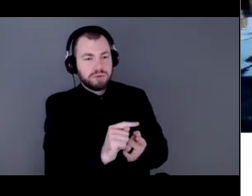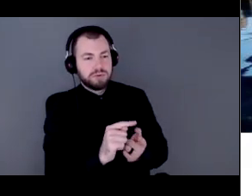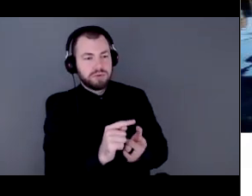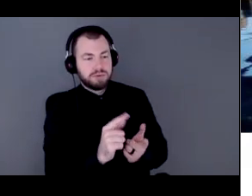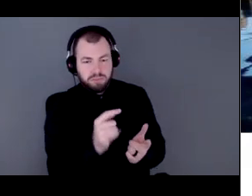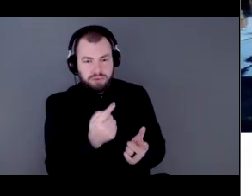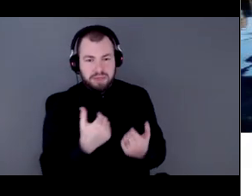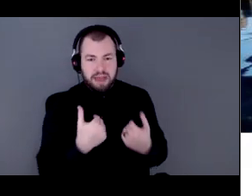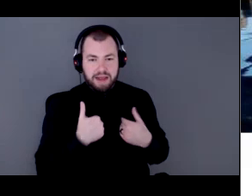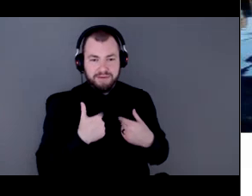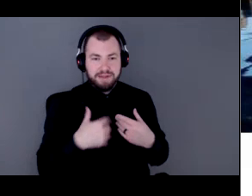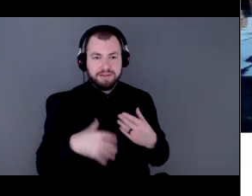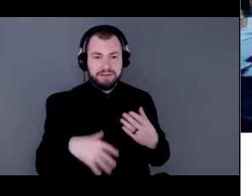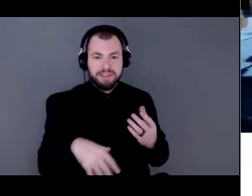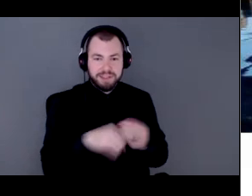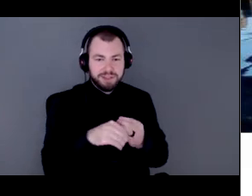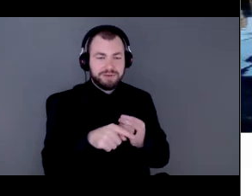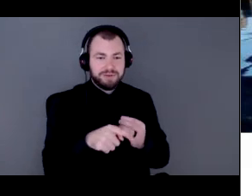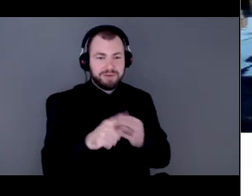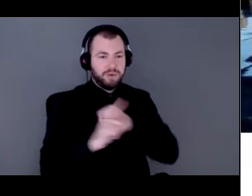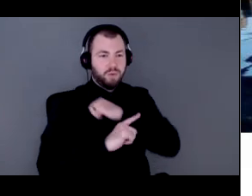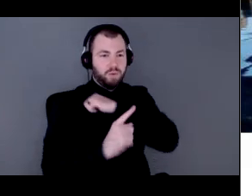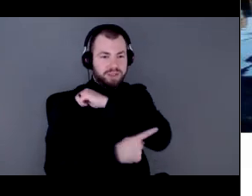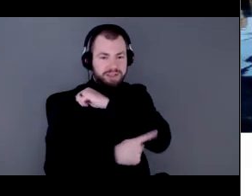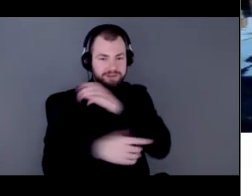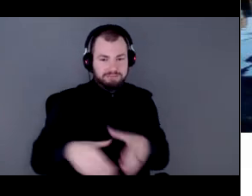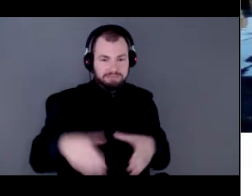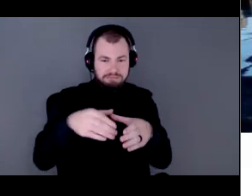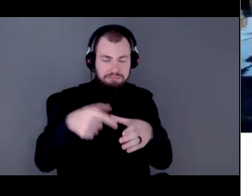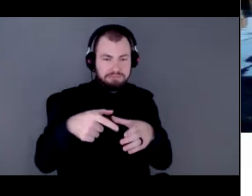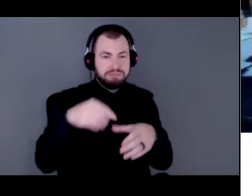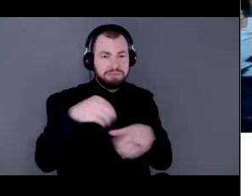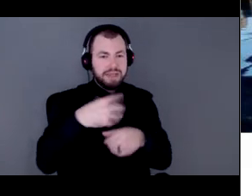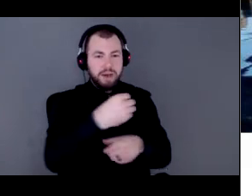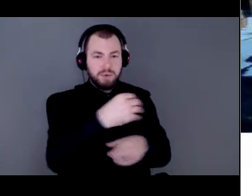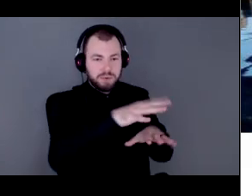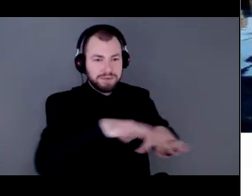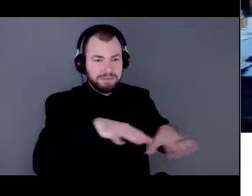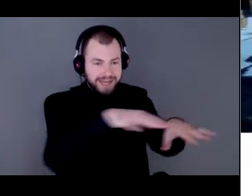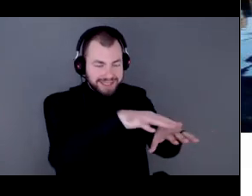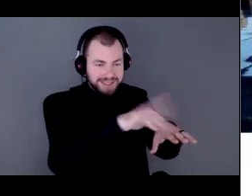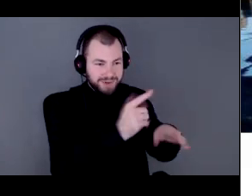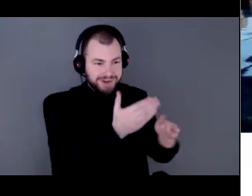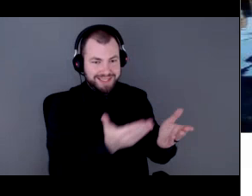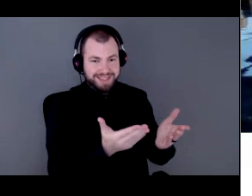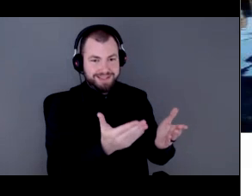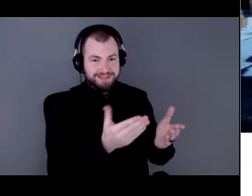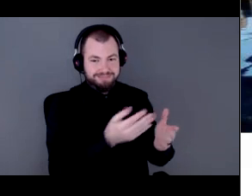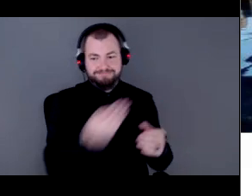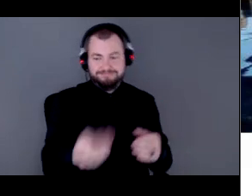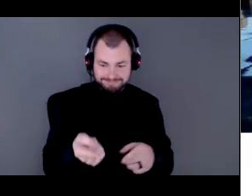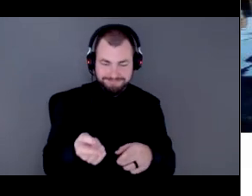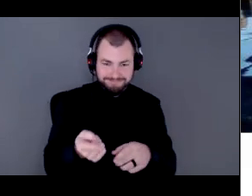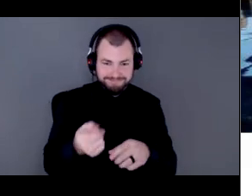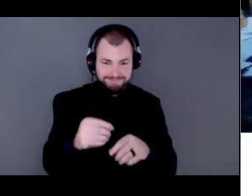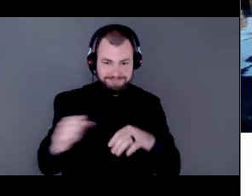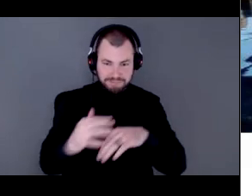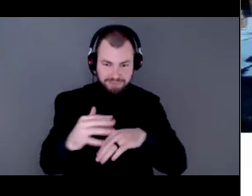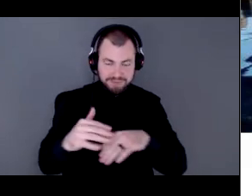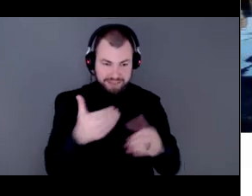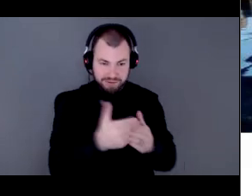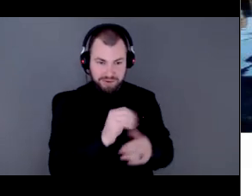additional waste receptacles in their outdoor spaces where these things are ending up, kind of right by the marsh walk, is really important.